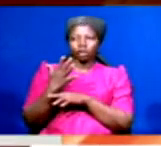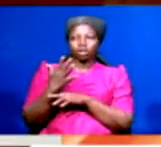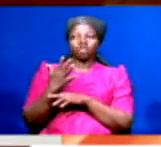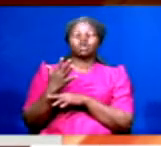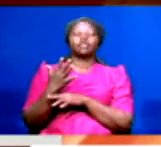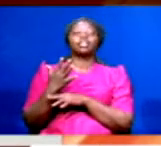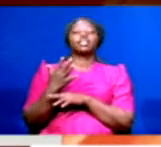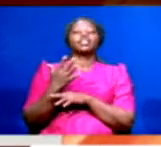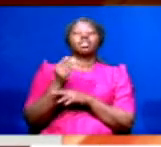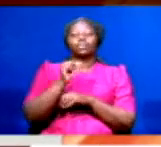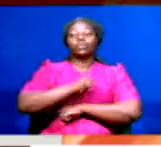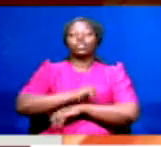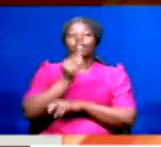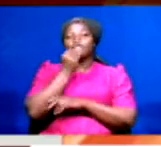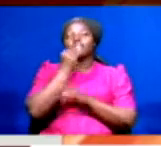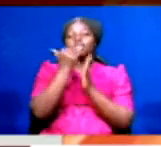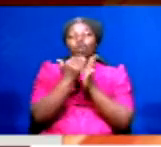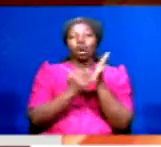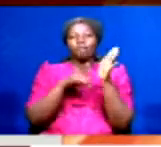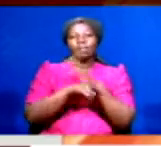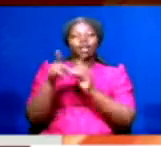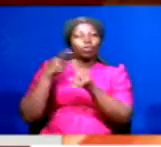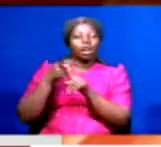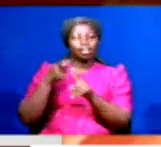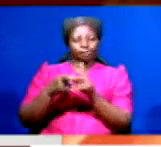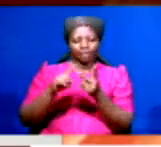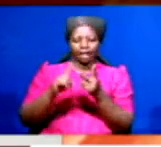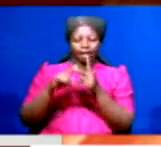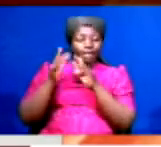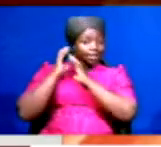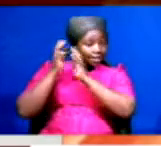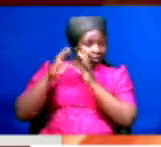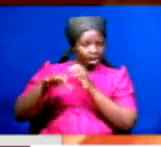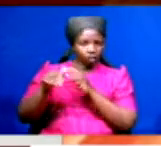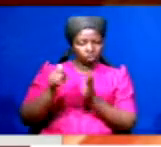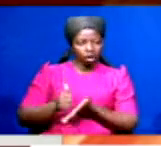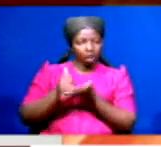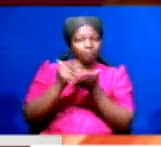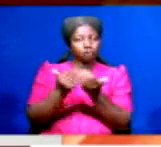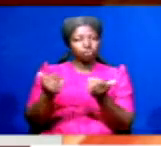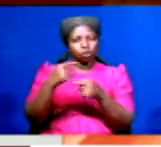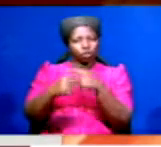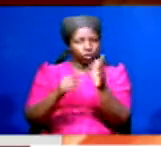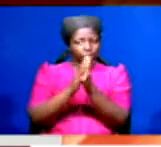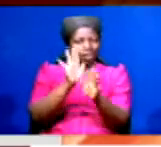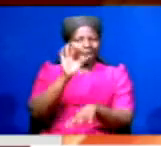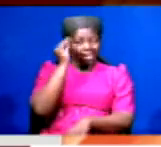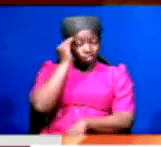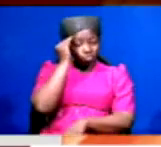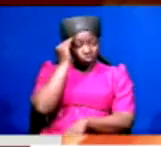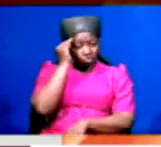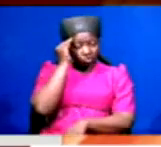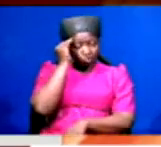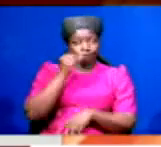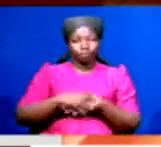of Kwale and Kilifi counties to allow children to continue their education despite the ongoing crisis. Peter